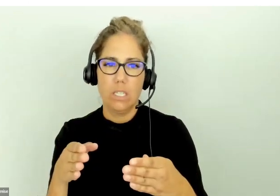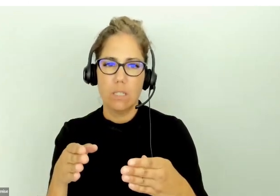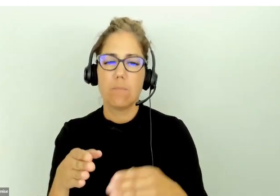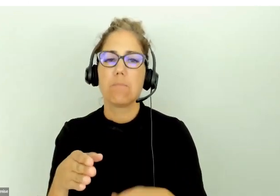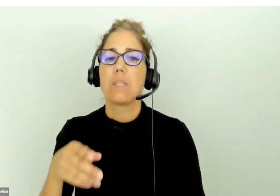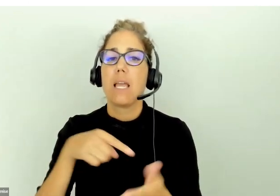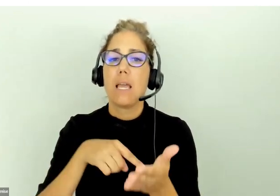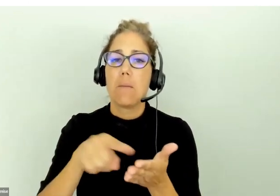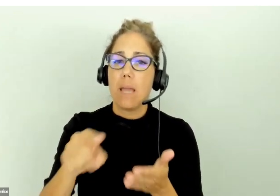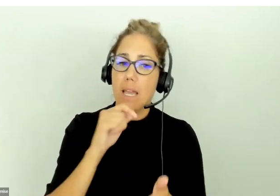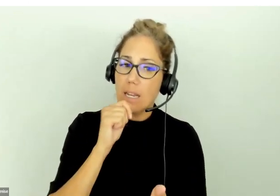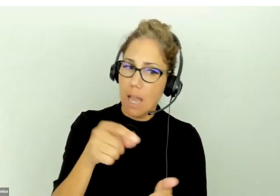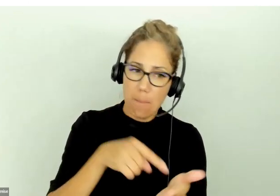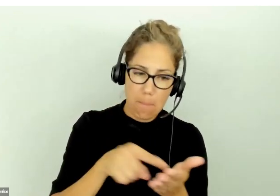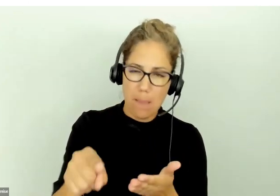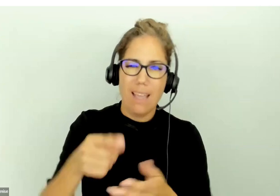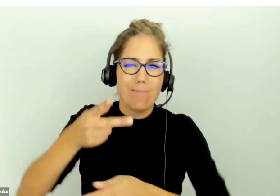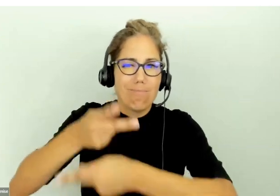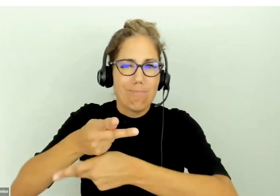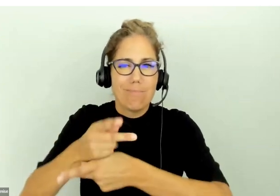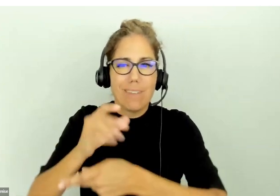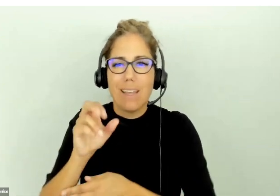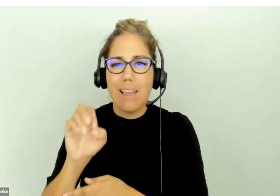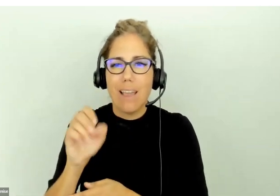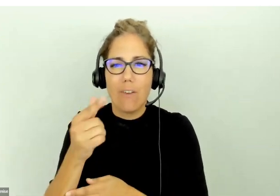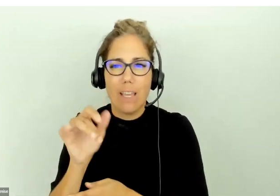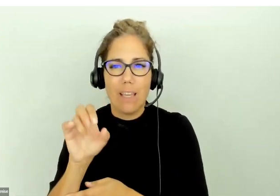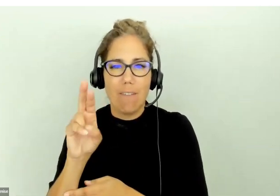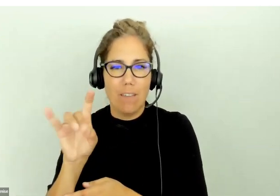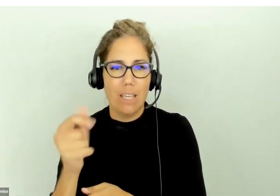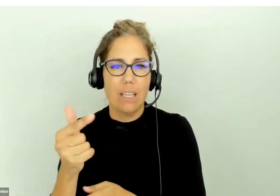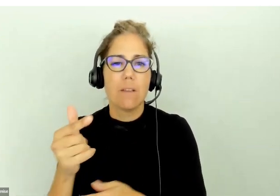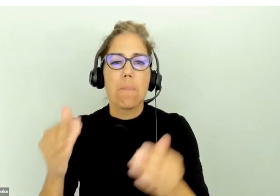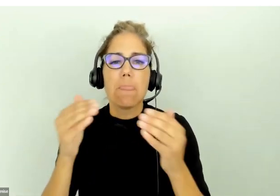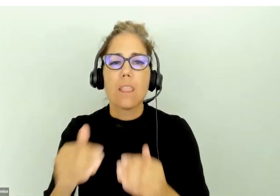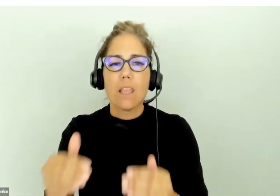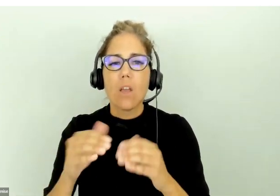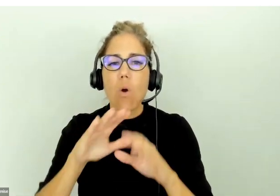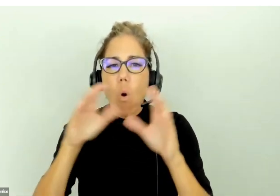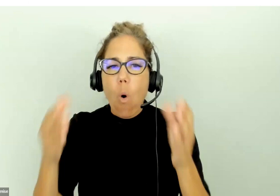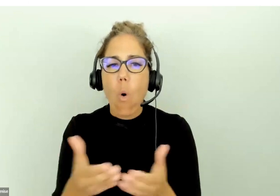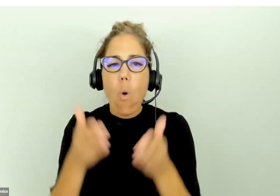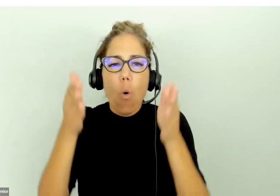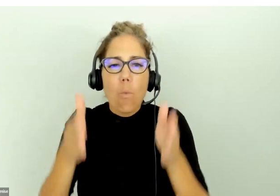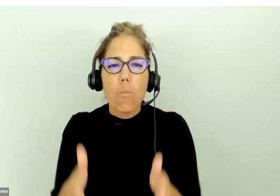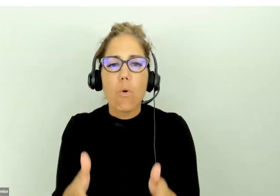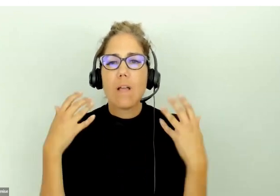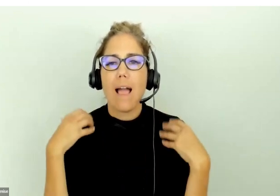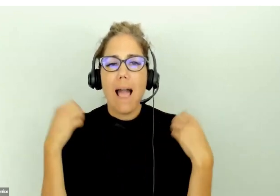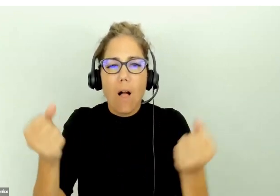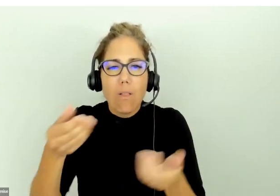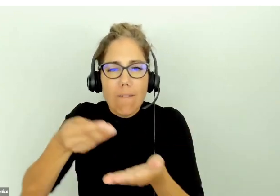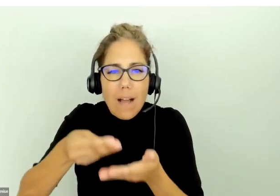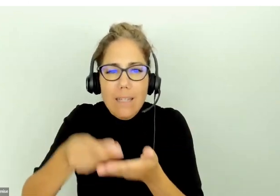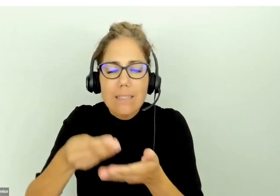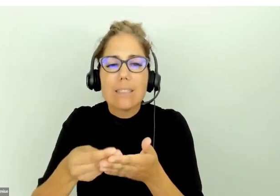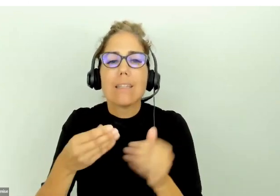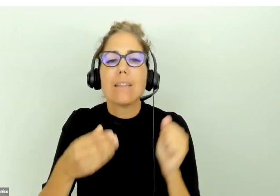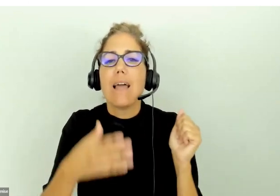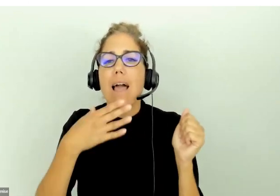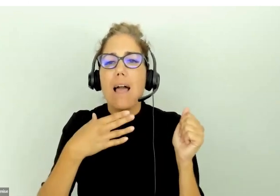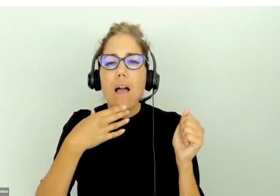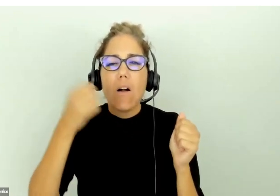paid and unpaid caregiving, whole person health financing, elder justice, and person-centered access